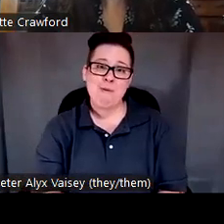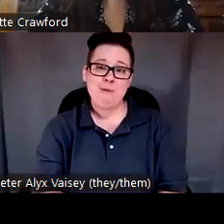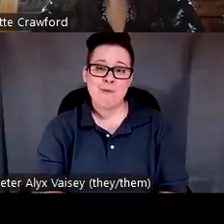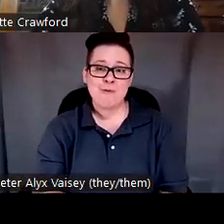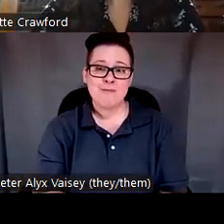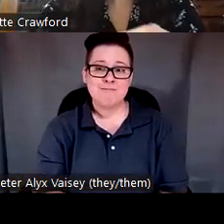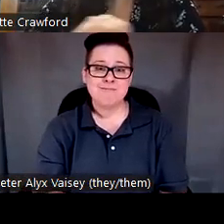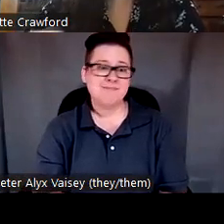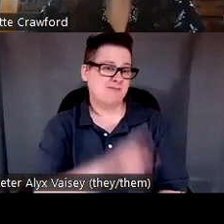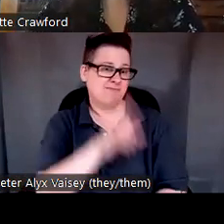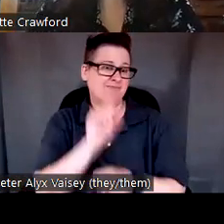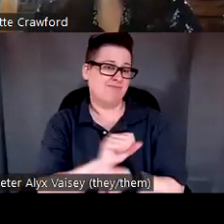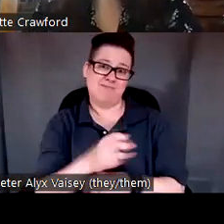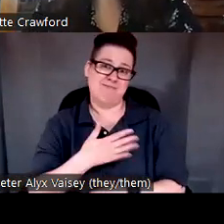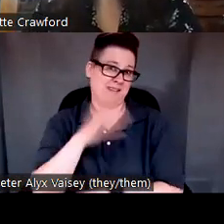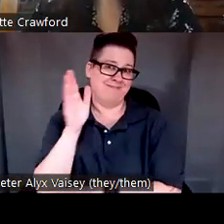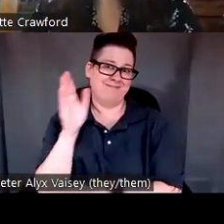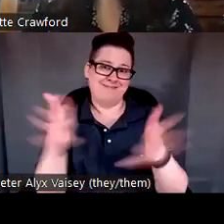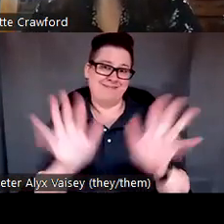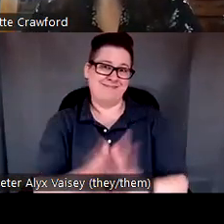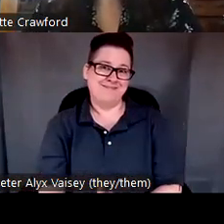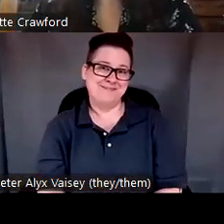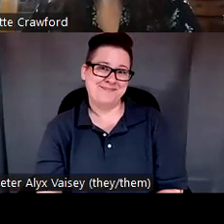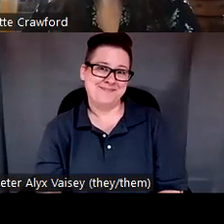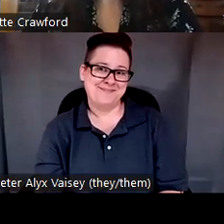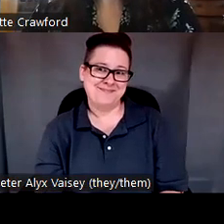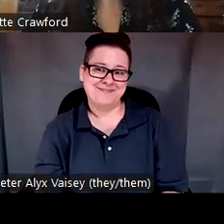And that pretty much concludes my presentation.